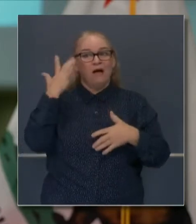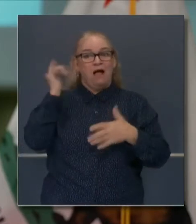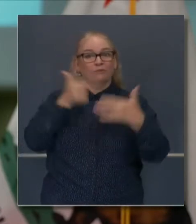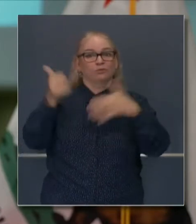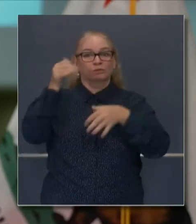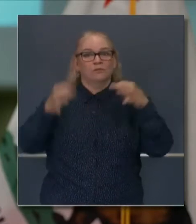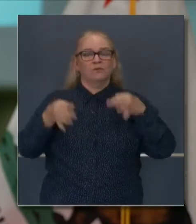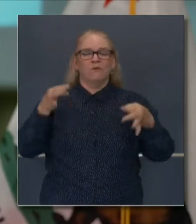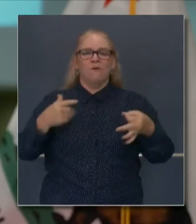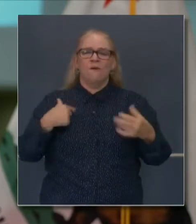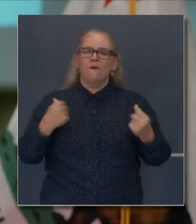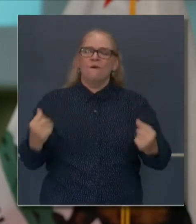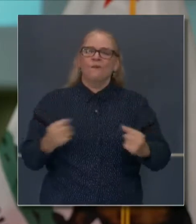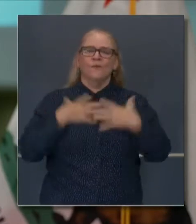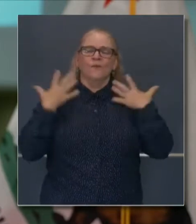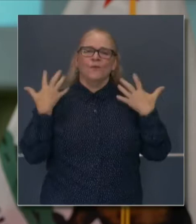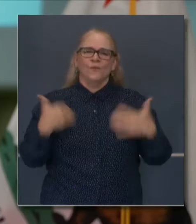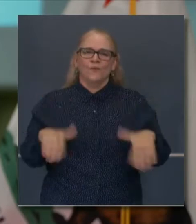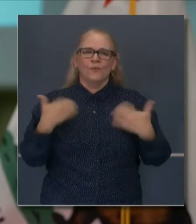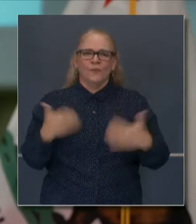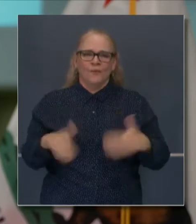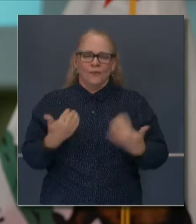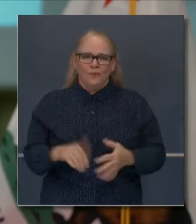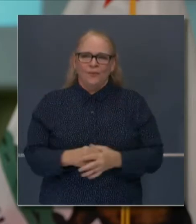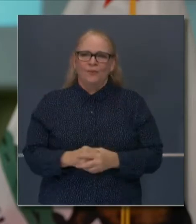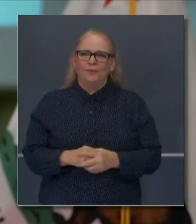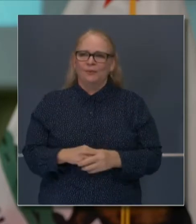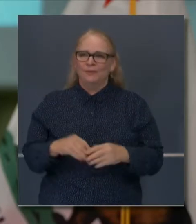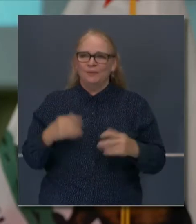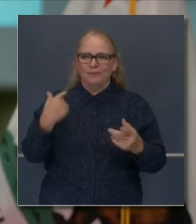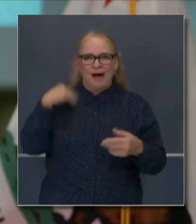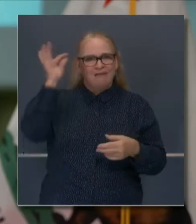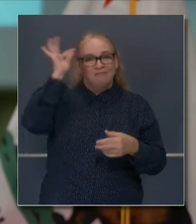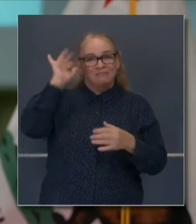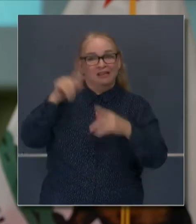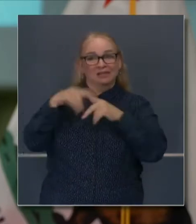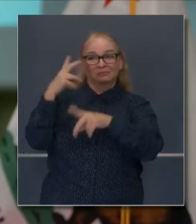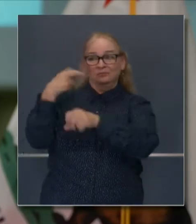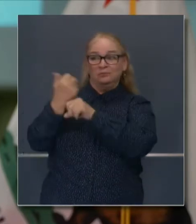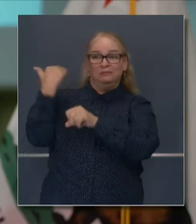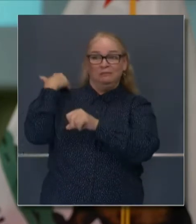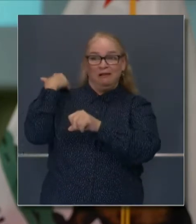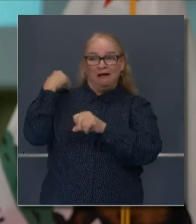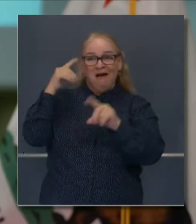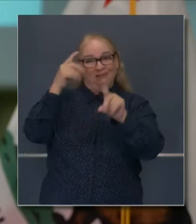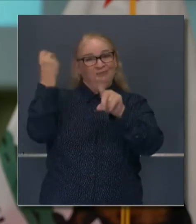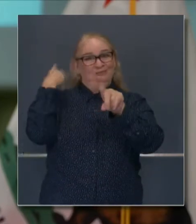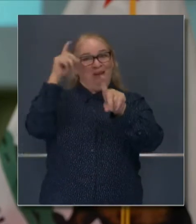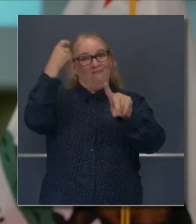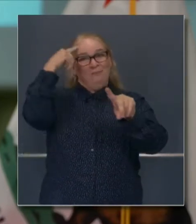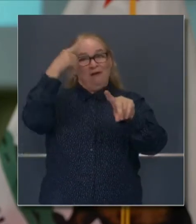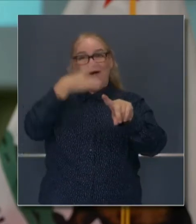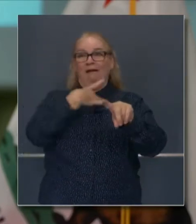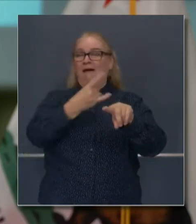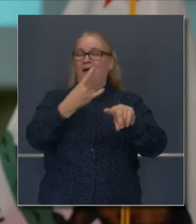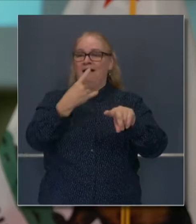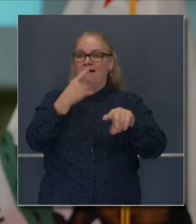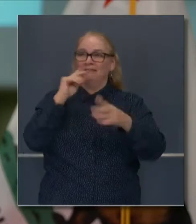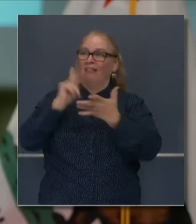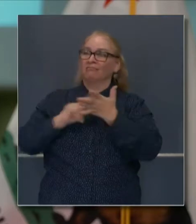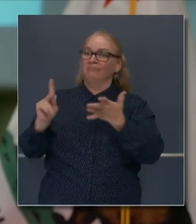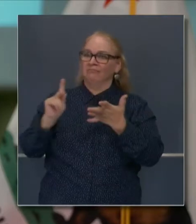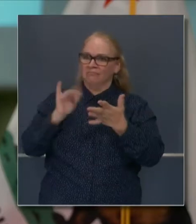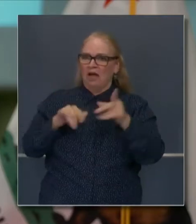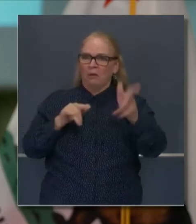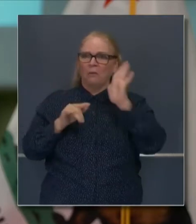And you couldn't have known when you took the oath of office 2 years ago of the challenges that you would face, the